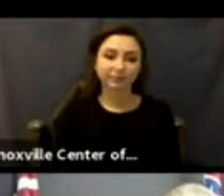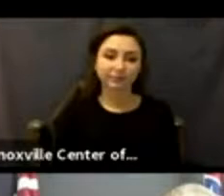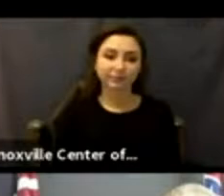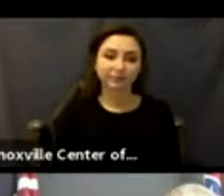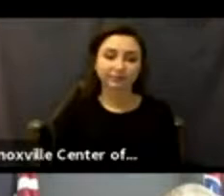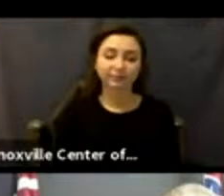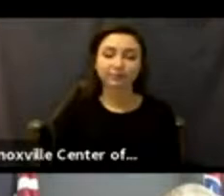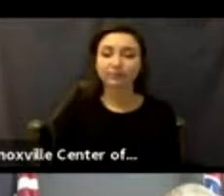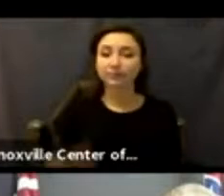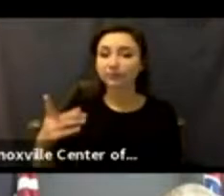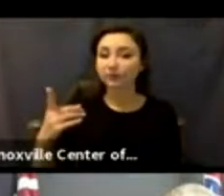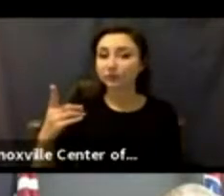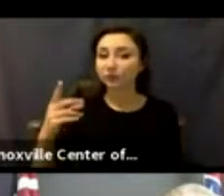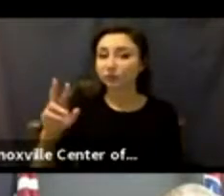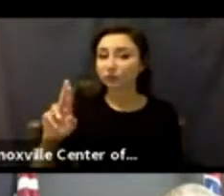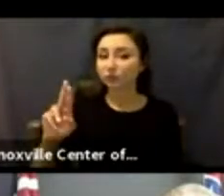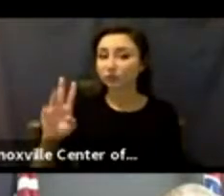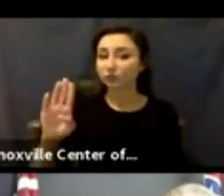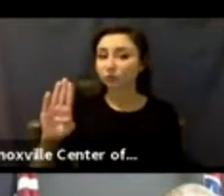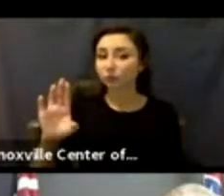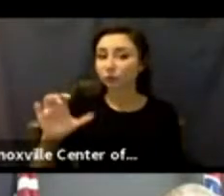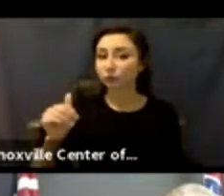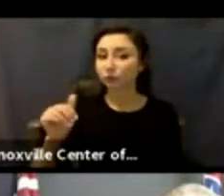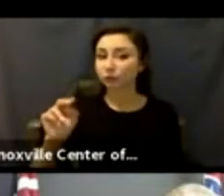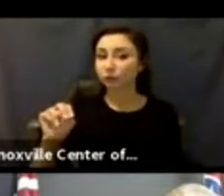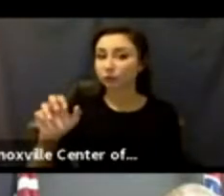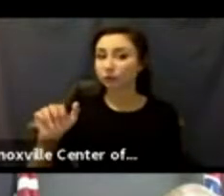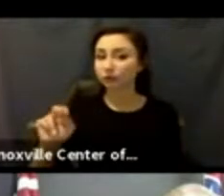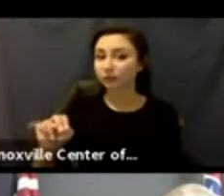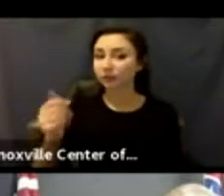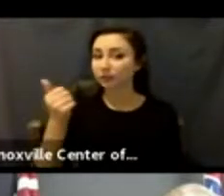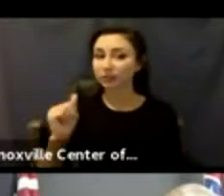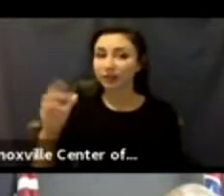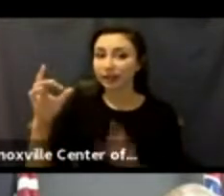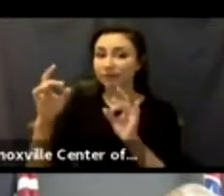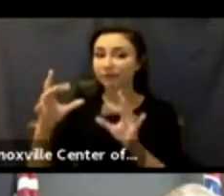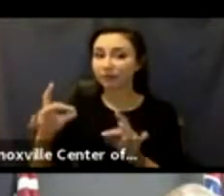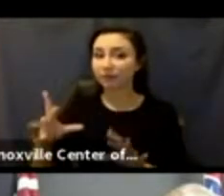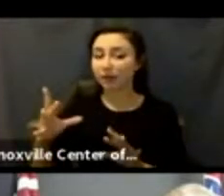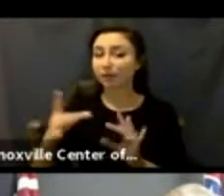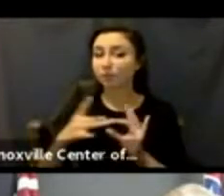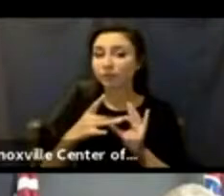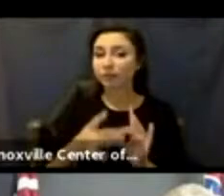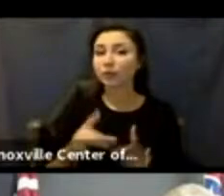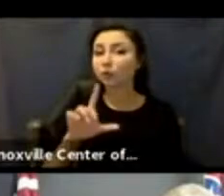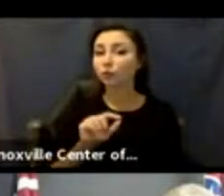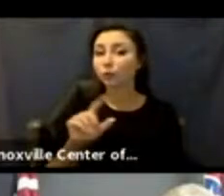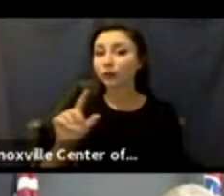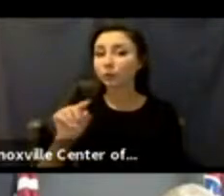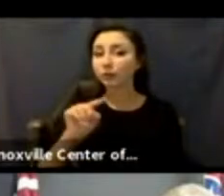Dr. Buchanan, have you had any feedback from the public regarding 2020-8?